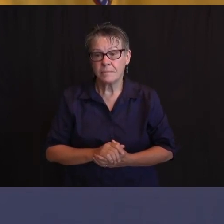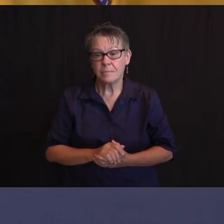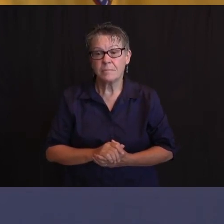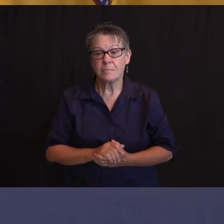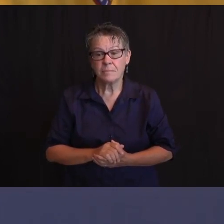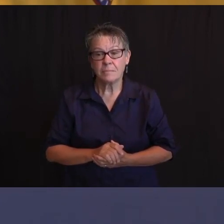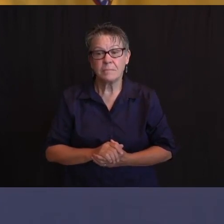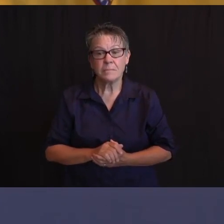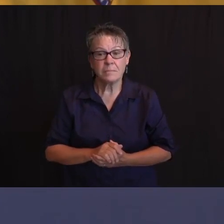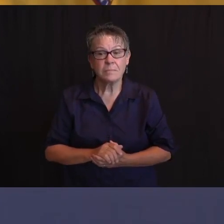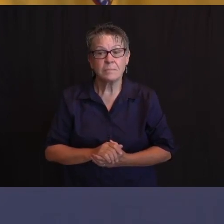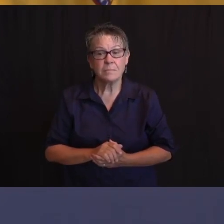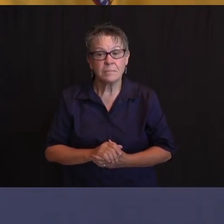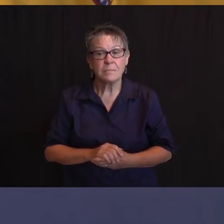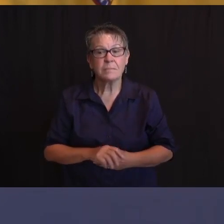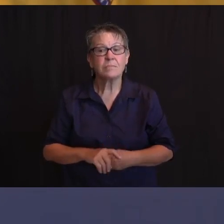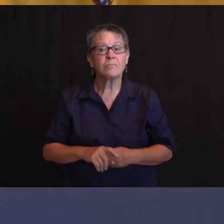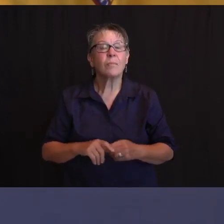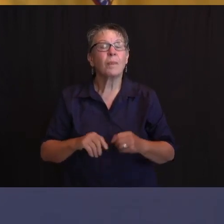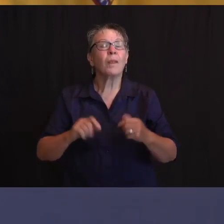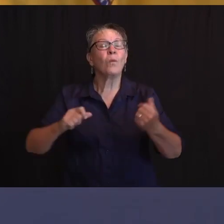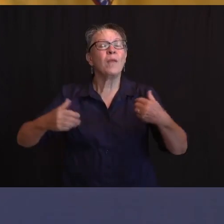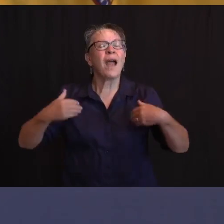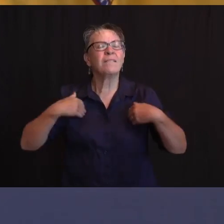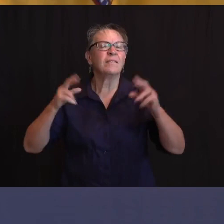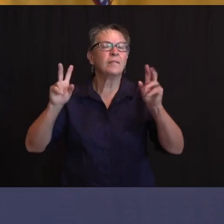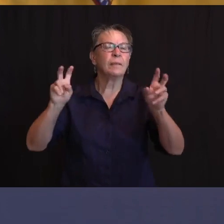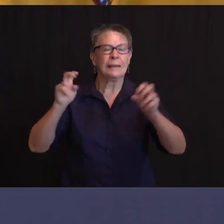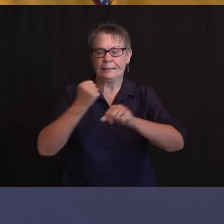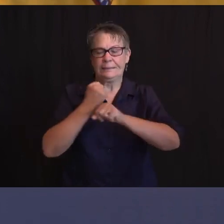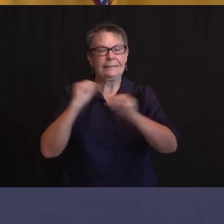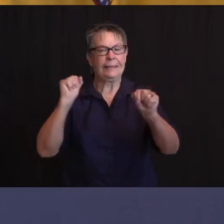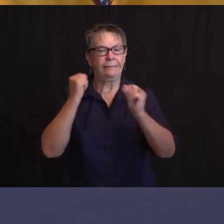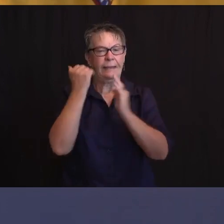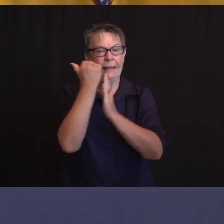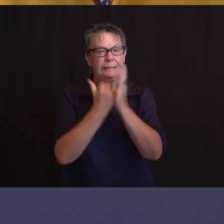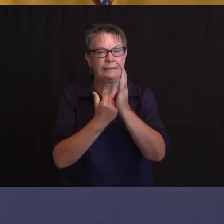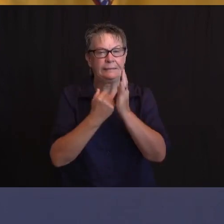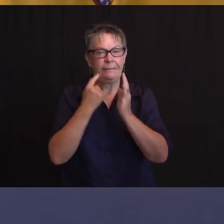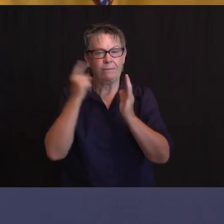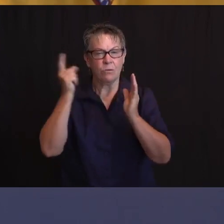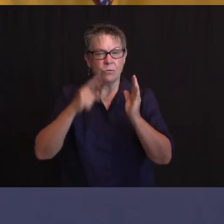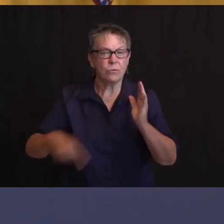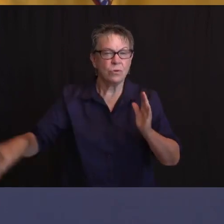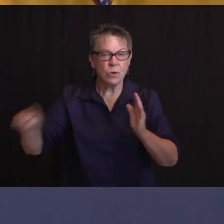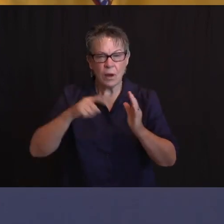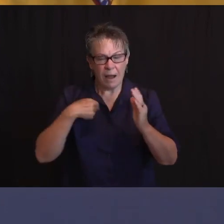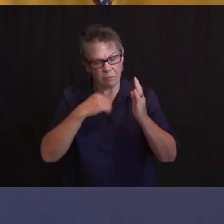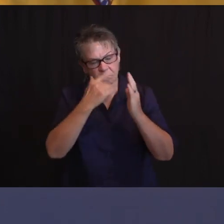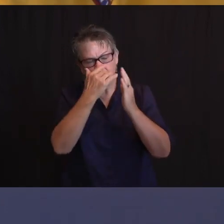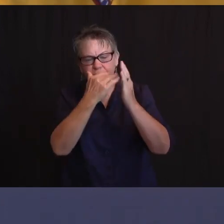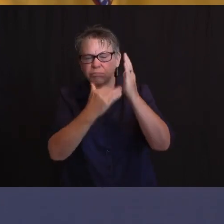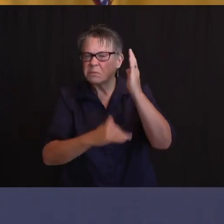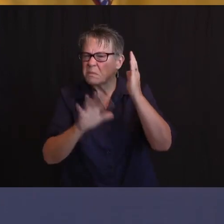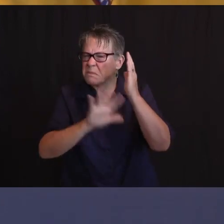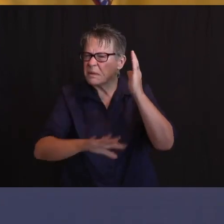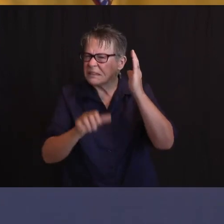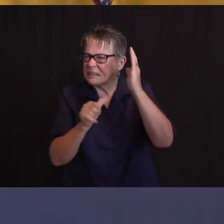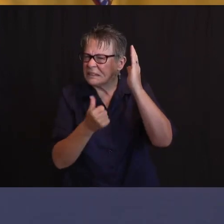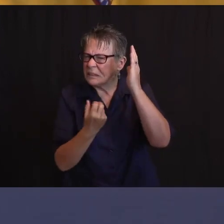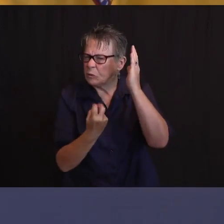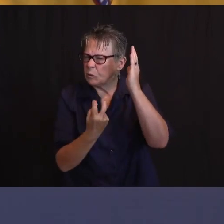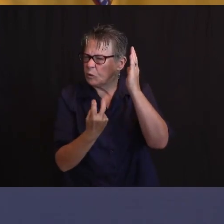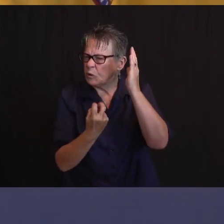FAQs of legitimate reasons for why you may have to delay in-person instruction. I don't have